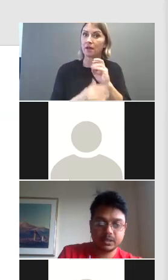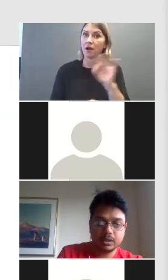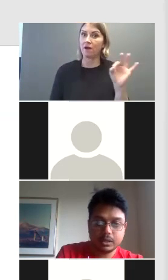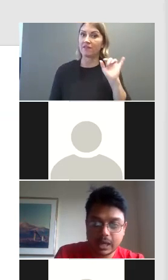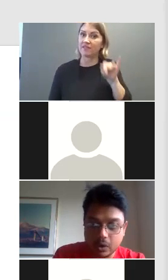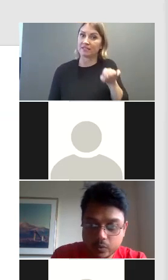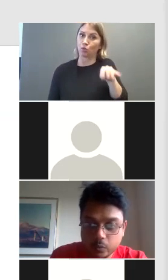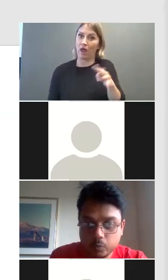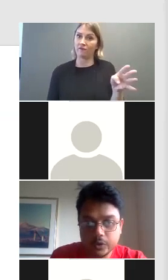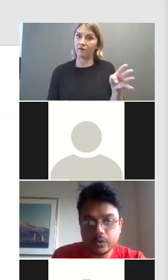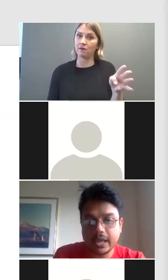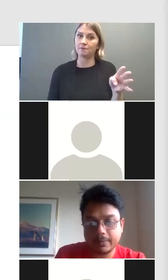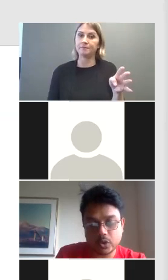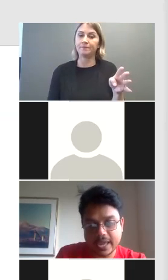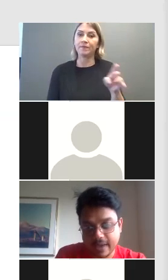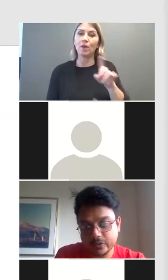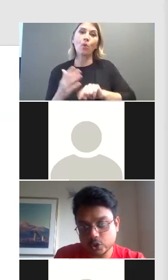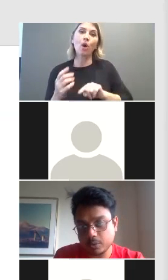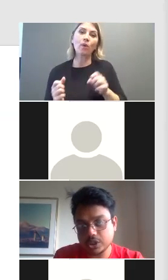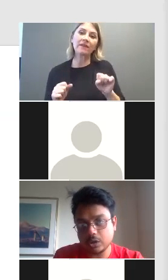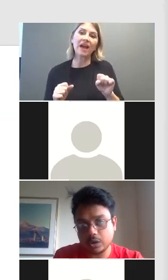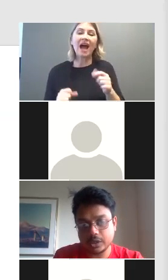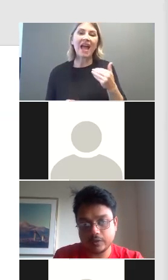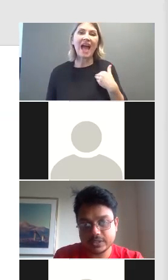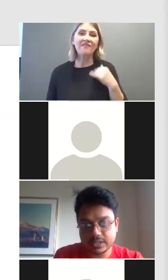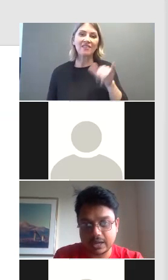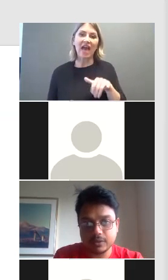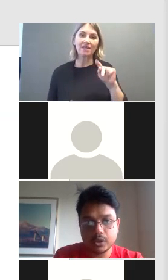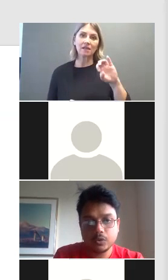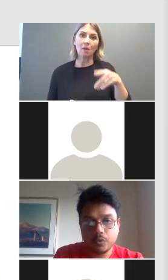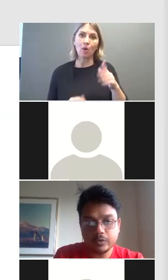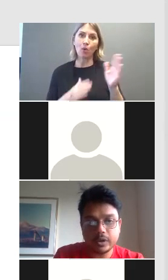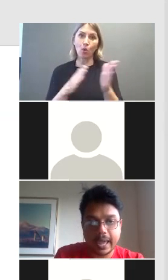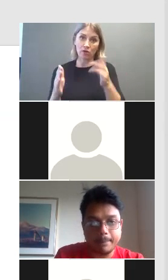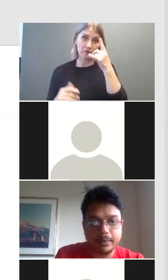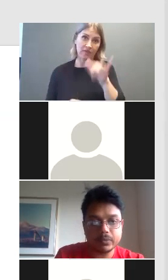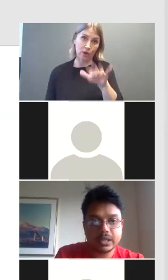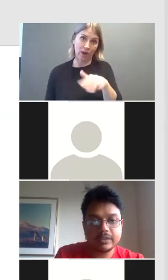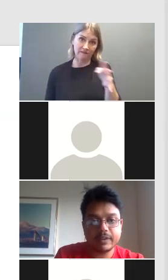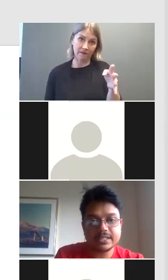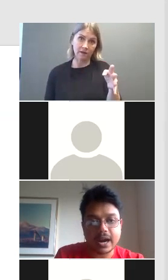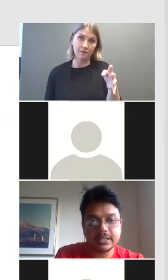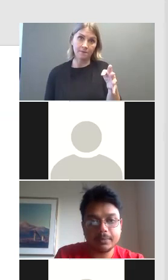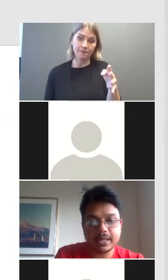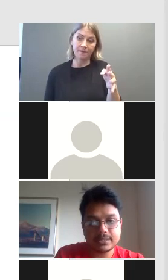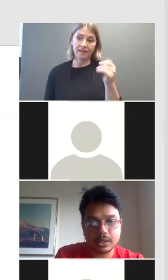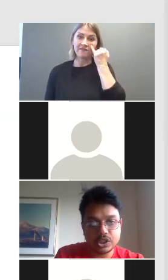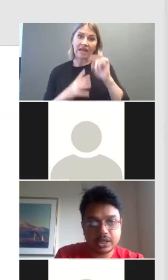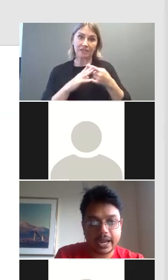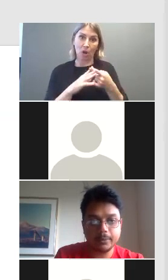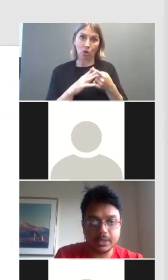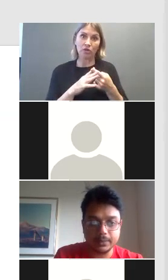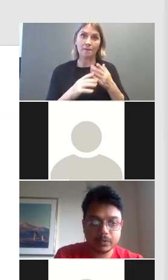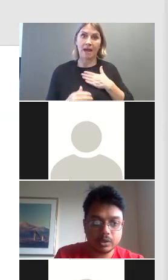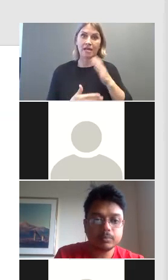graph. Now, what would have, so I have this topological ordering of this graph. What would happen if I started my